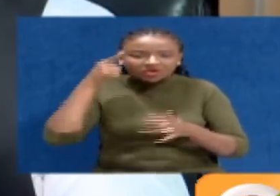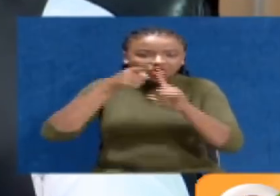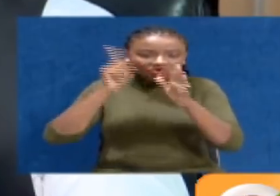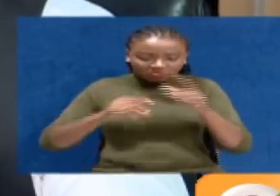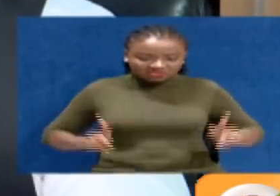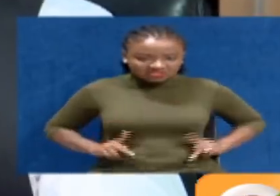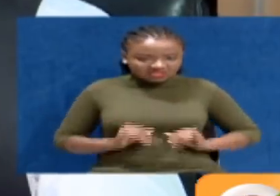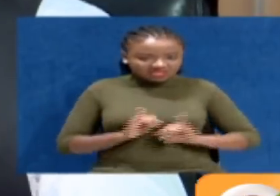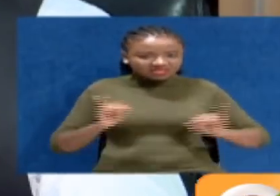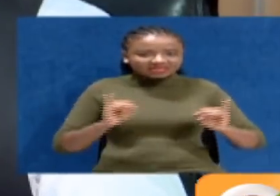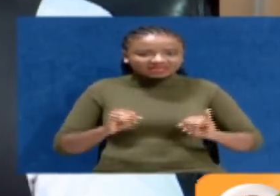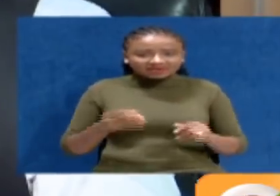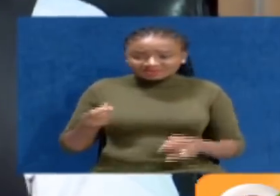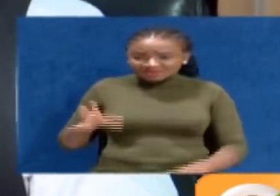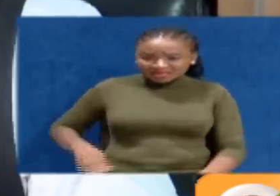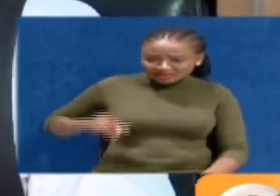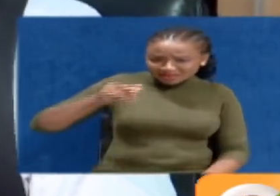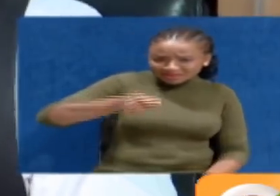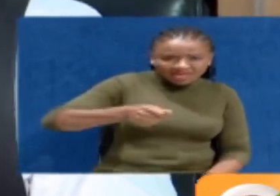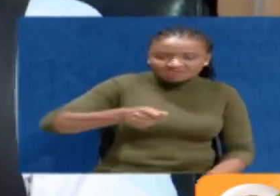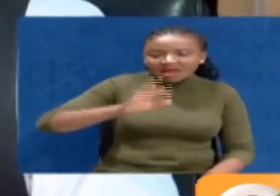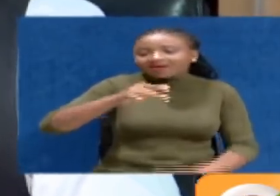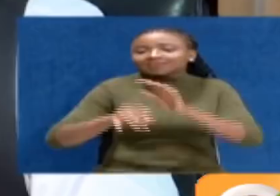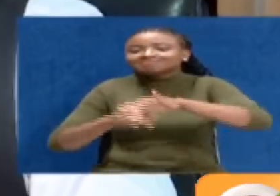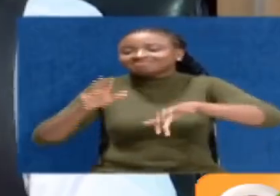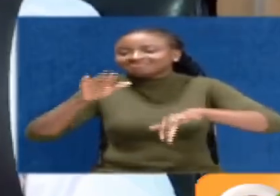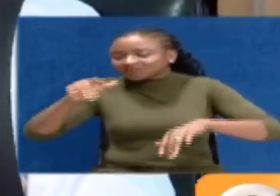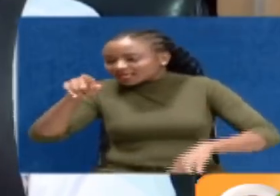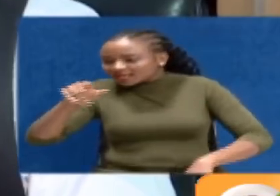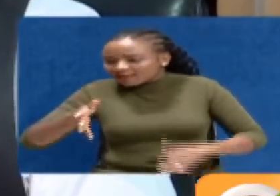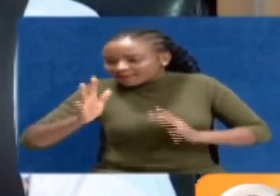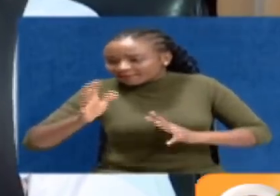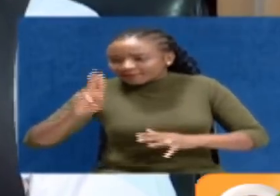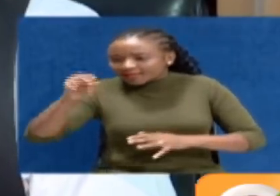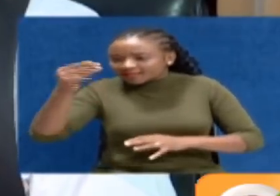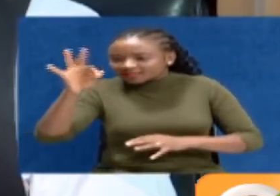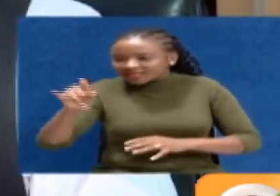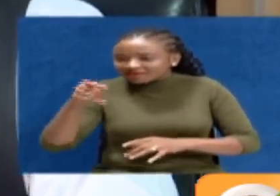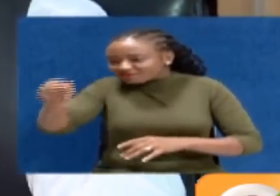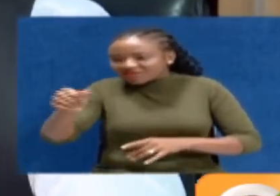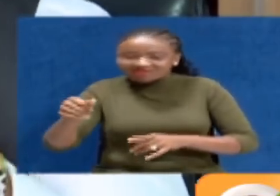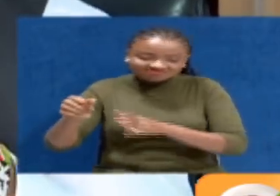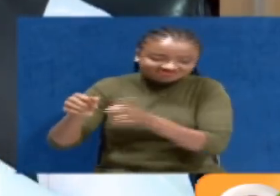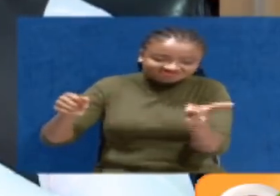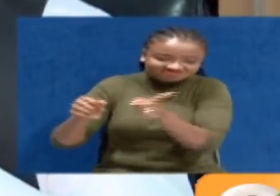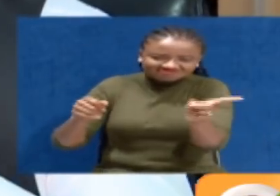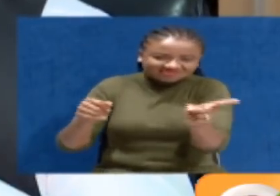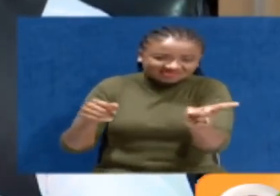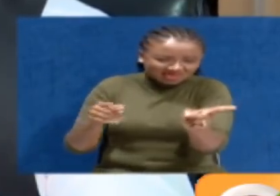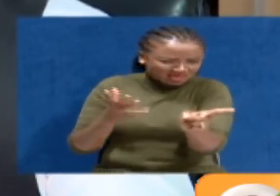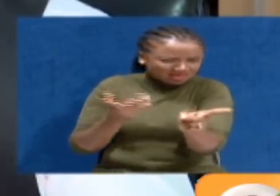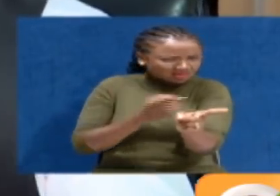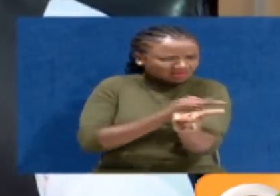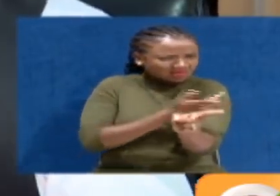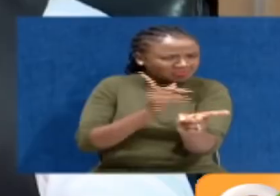so where do I do this? I can't remove it from my pocket. Oh, let me go buy insurance so that it can pay for that. That to me